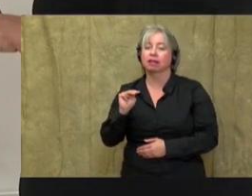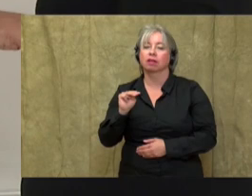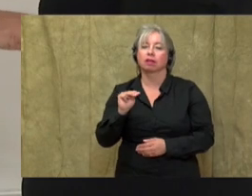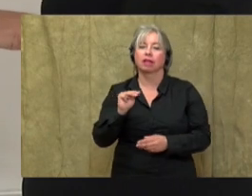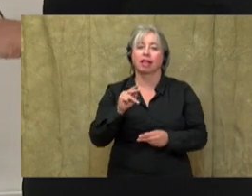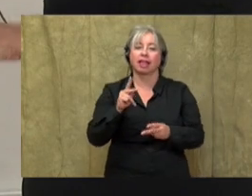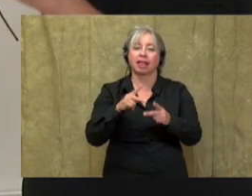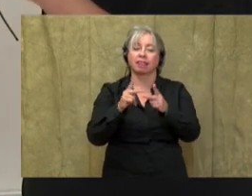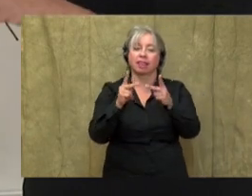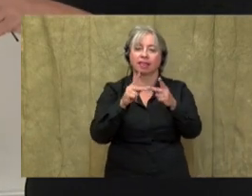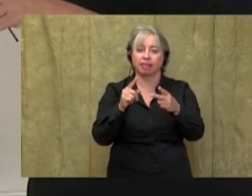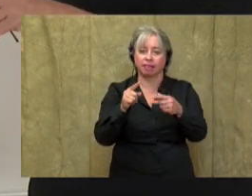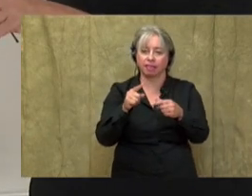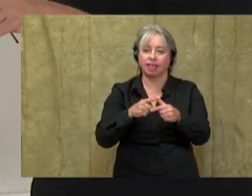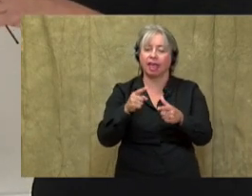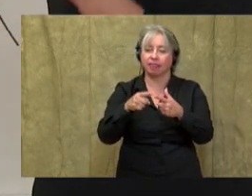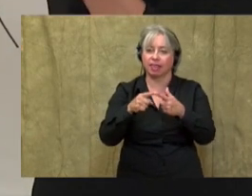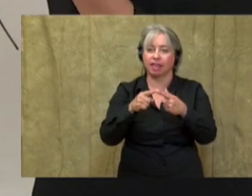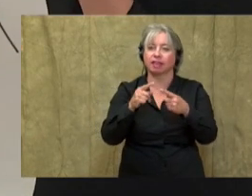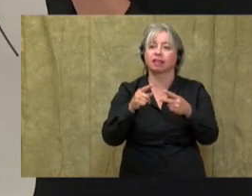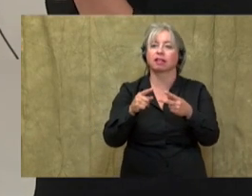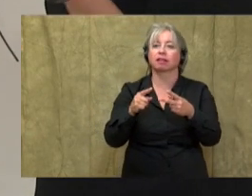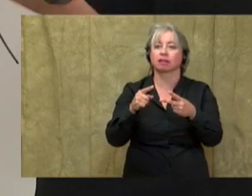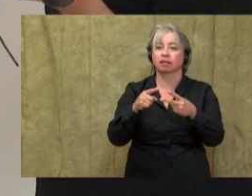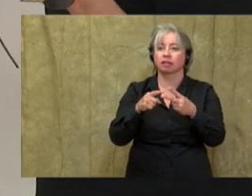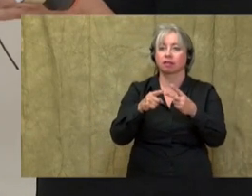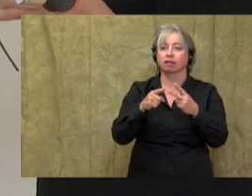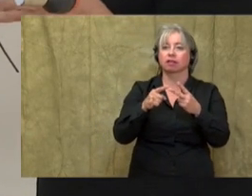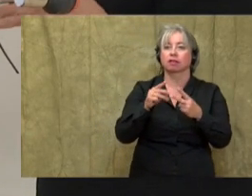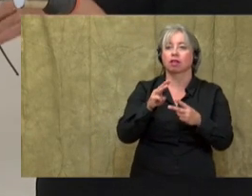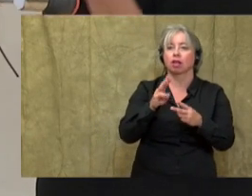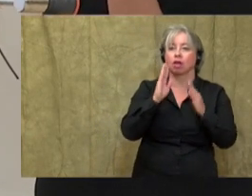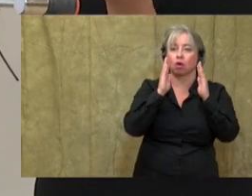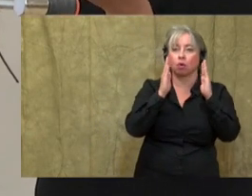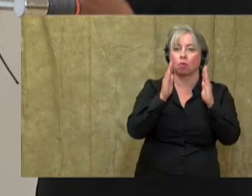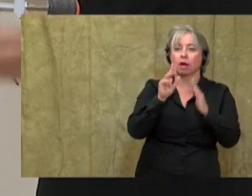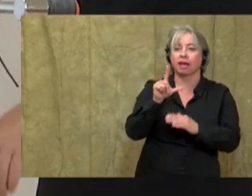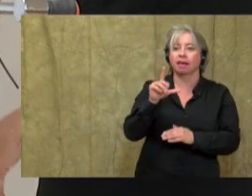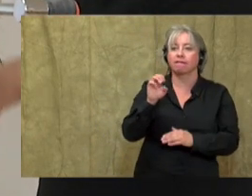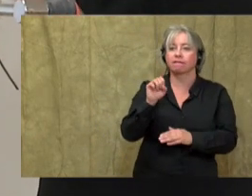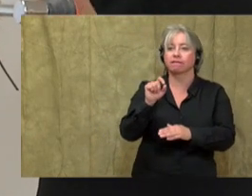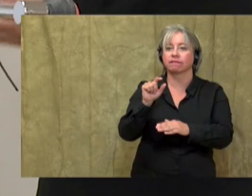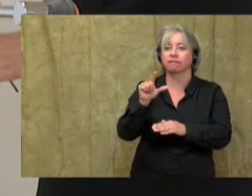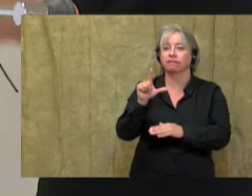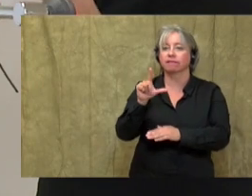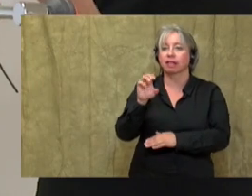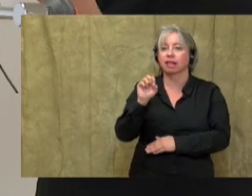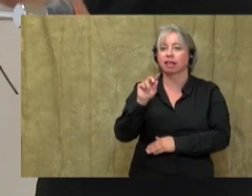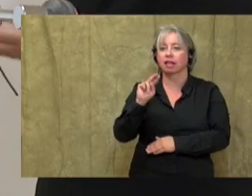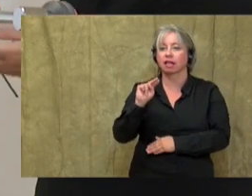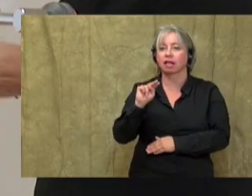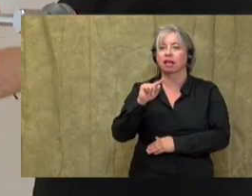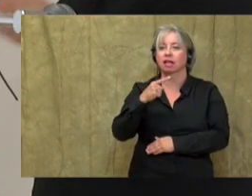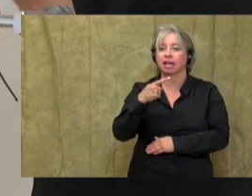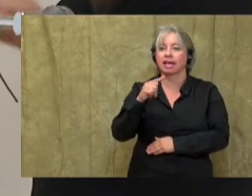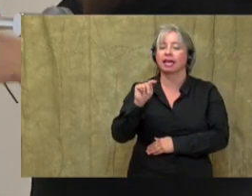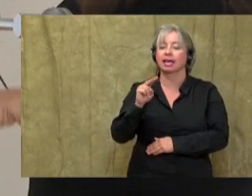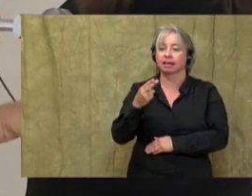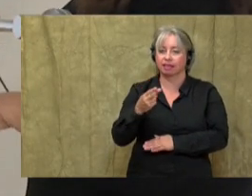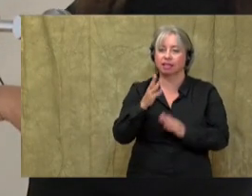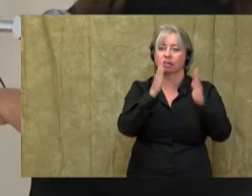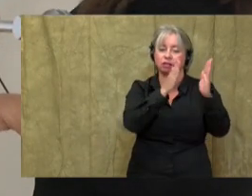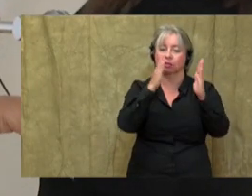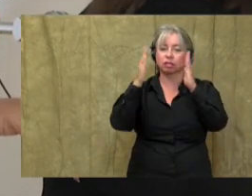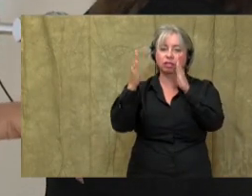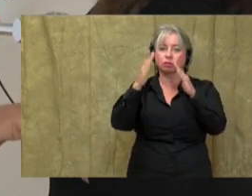We have our wavelength, crest to crest or trough to trough, or in a compressional wave, rarefaction to rarefaction or